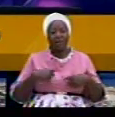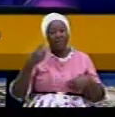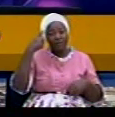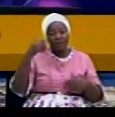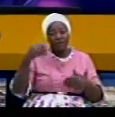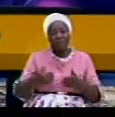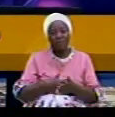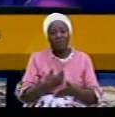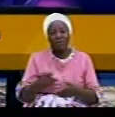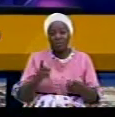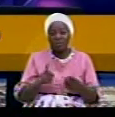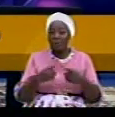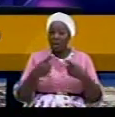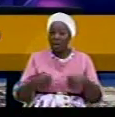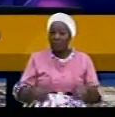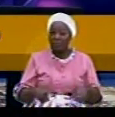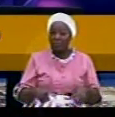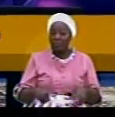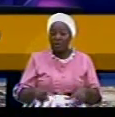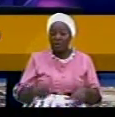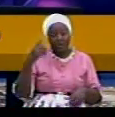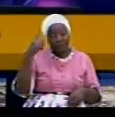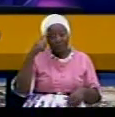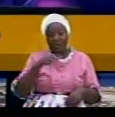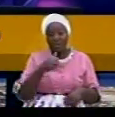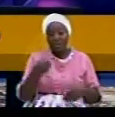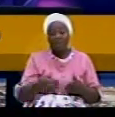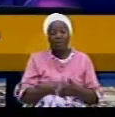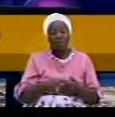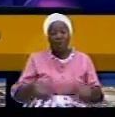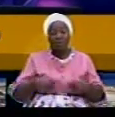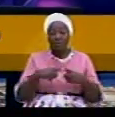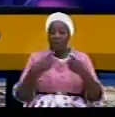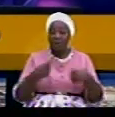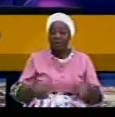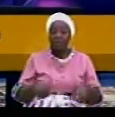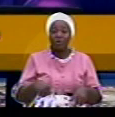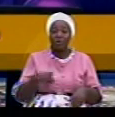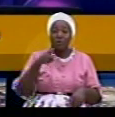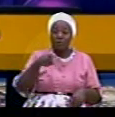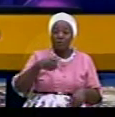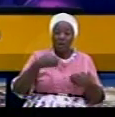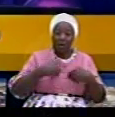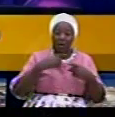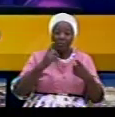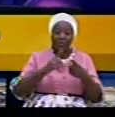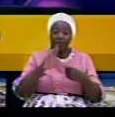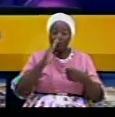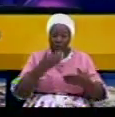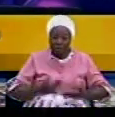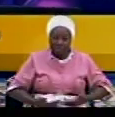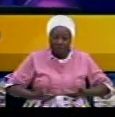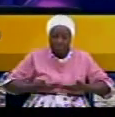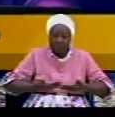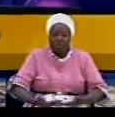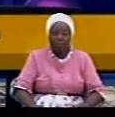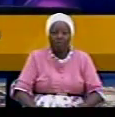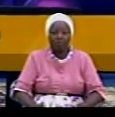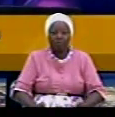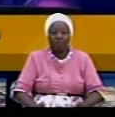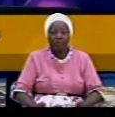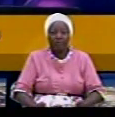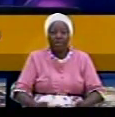new life to happen, you have to be begotten. Because the